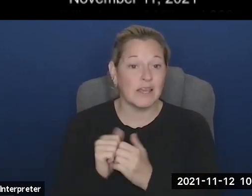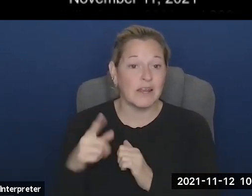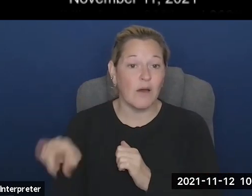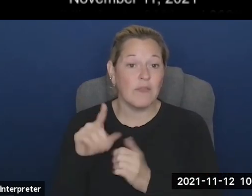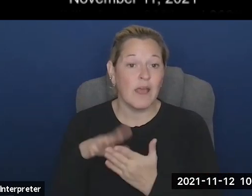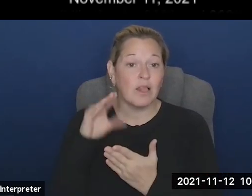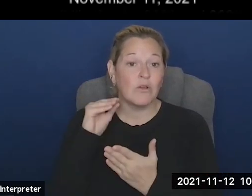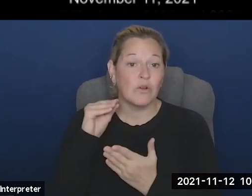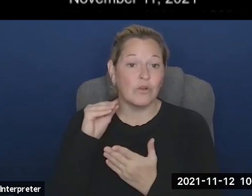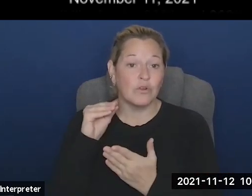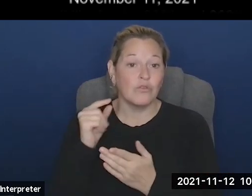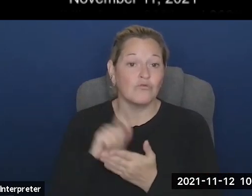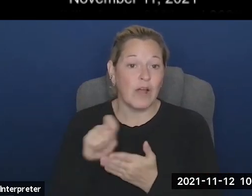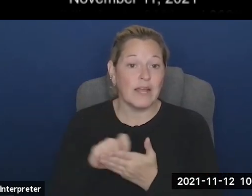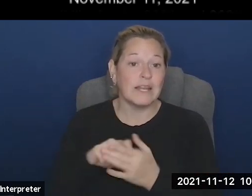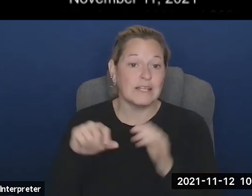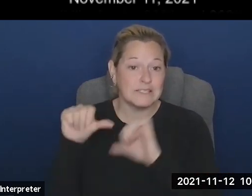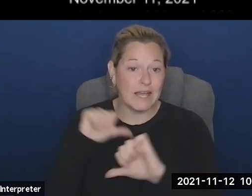and the expectations from